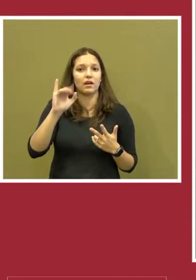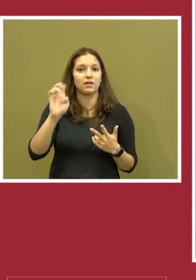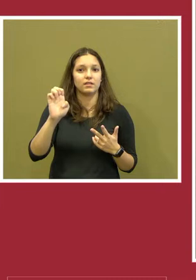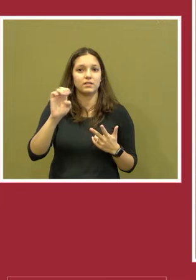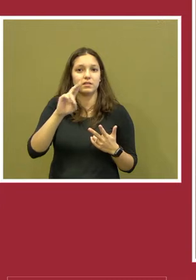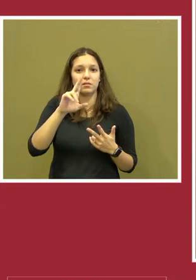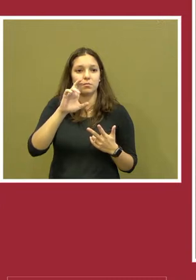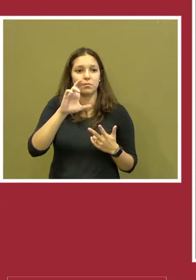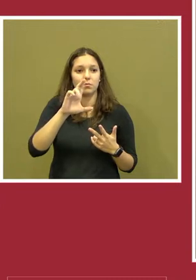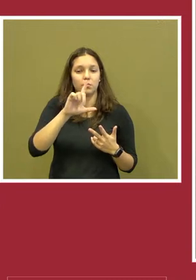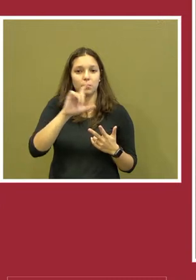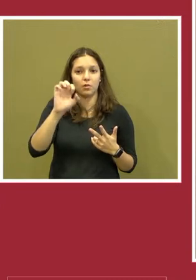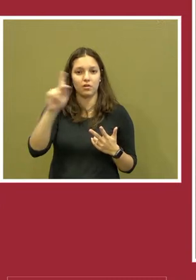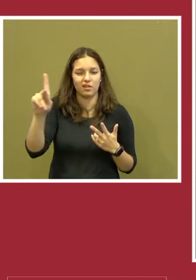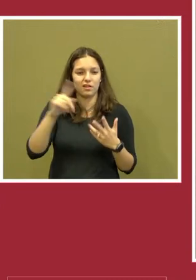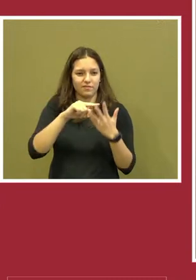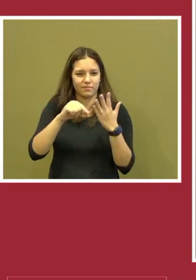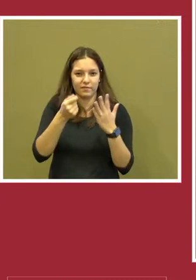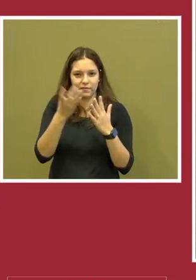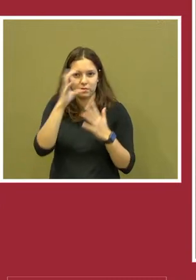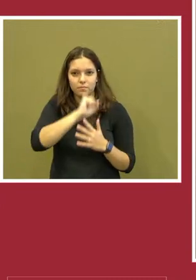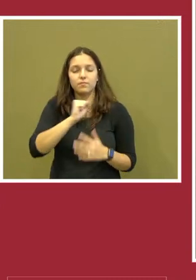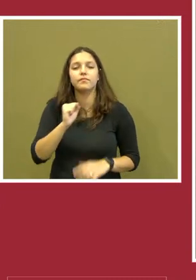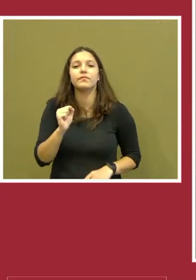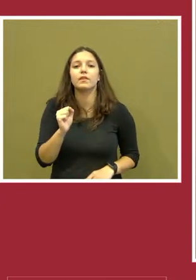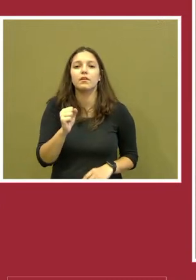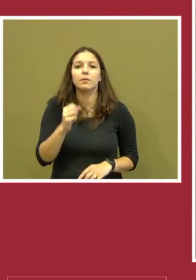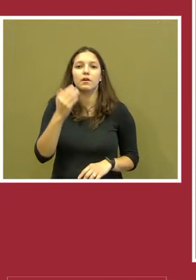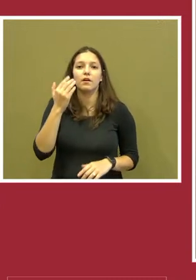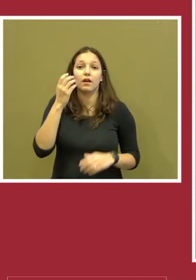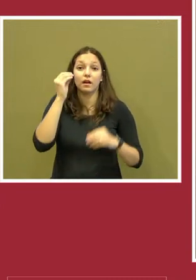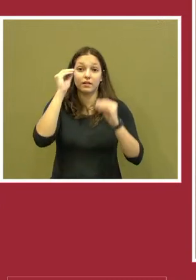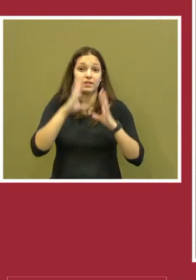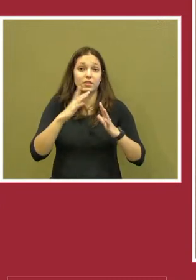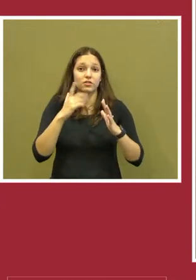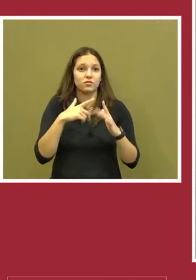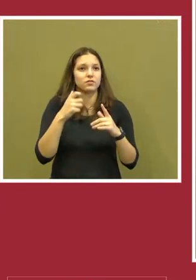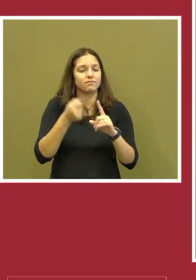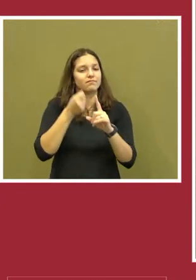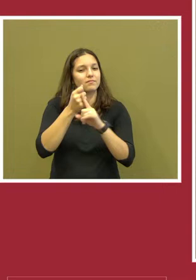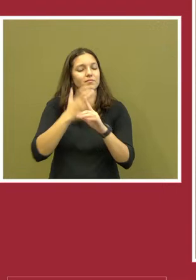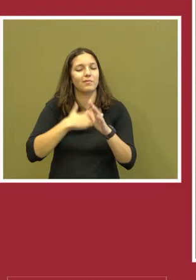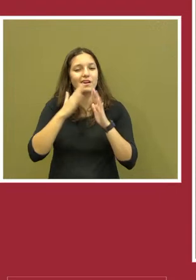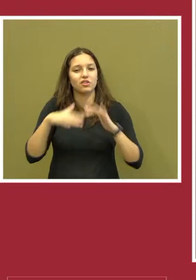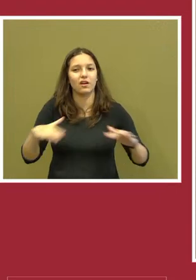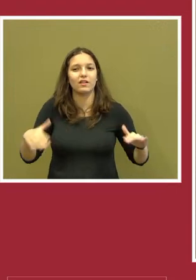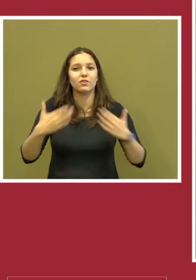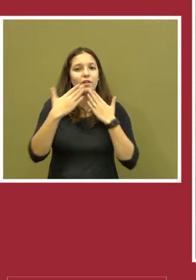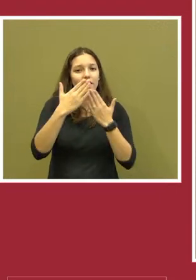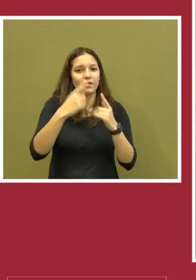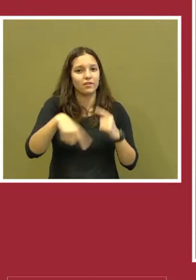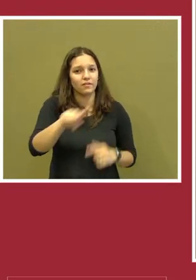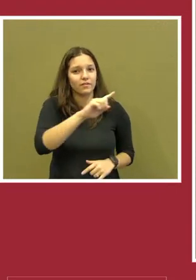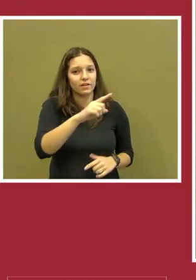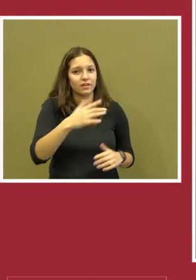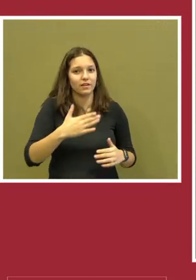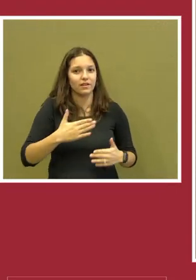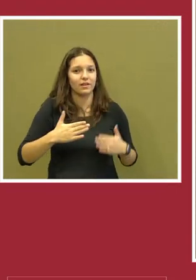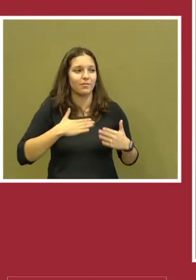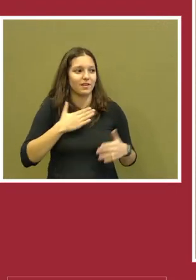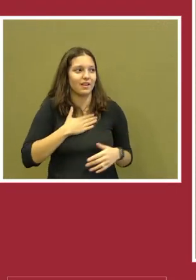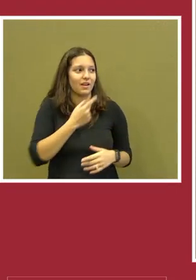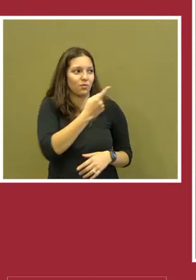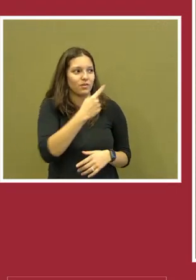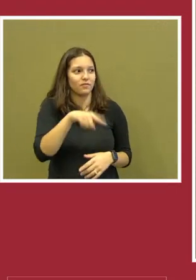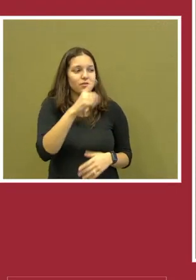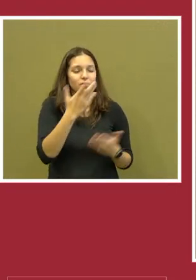those incredibly caring and knowledgeable educators who made a difference in the life of my child. So just thank you to all of you, and I'm so glad one of them is here